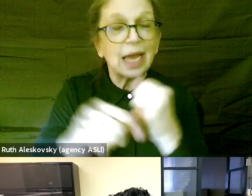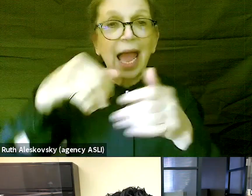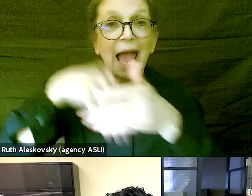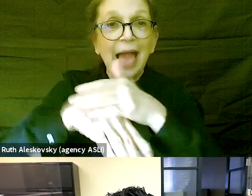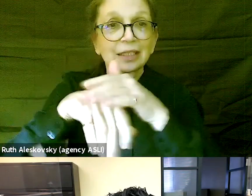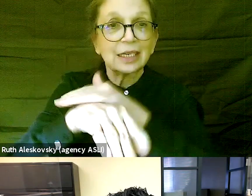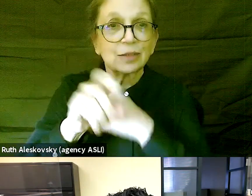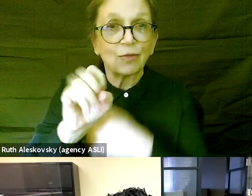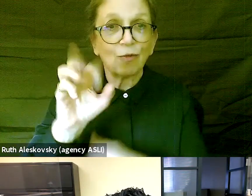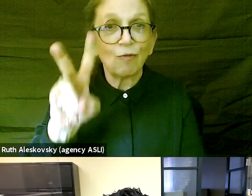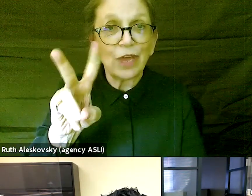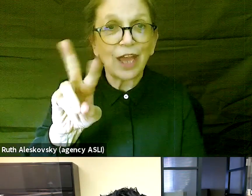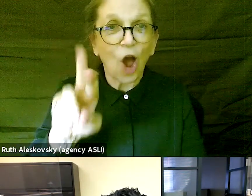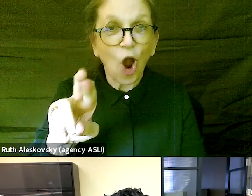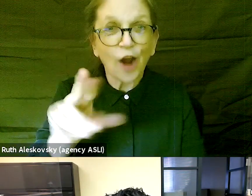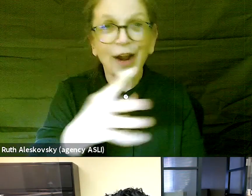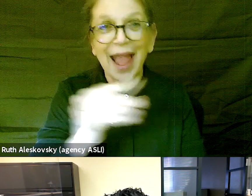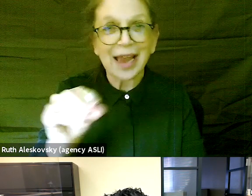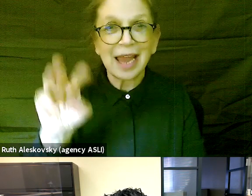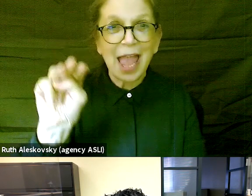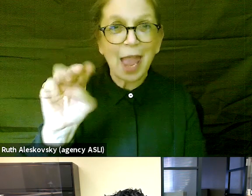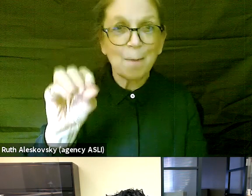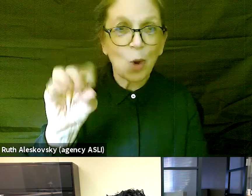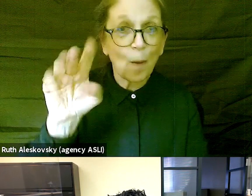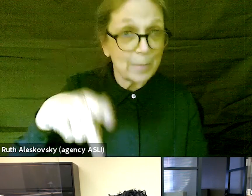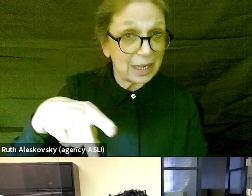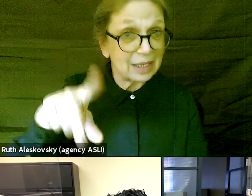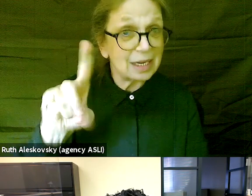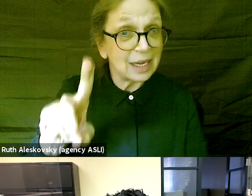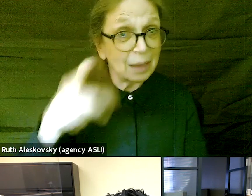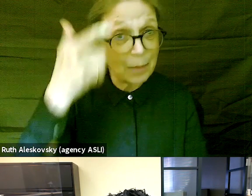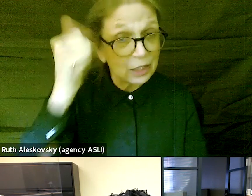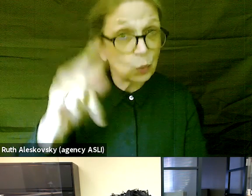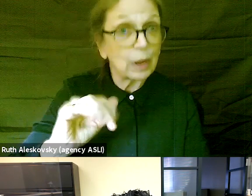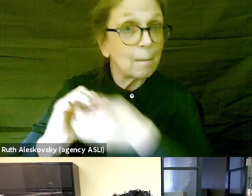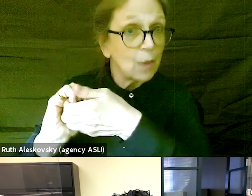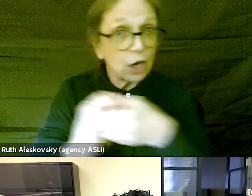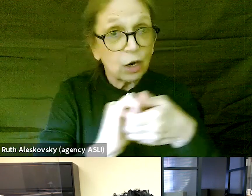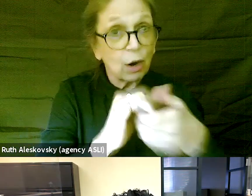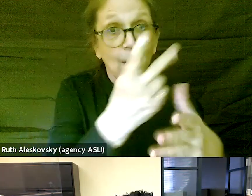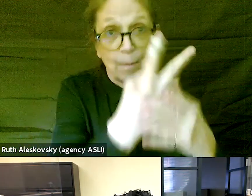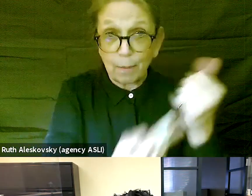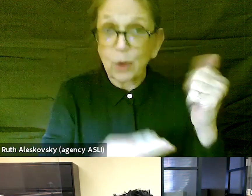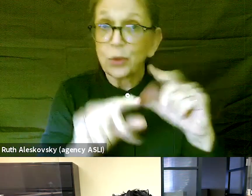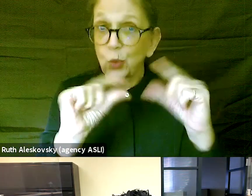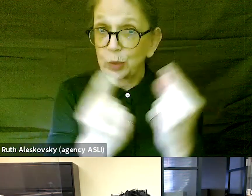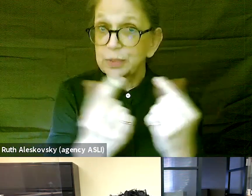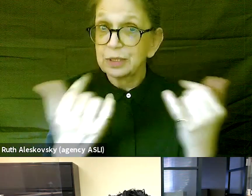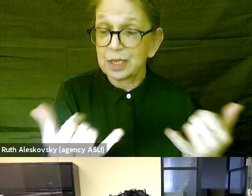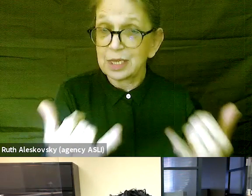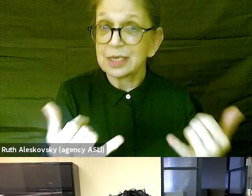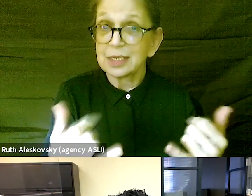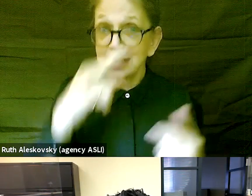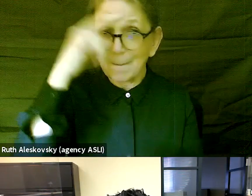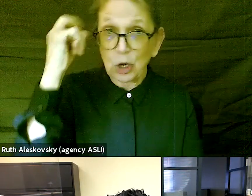VR and MOPD. We partnered with both those groups this summer. The Office for Diversity and